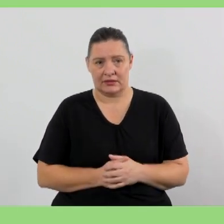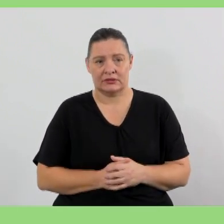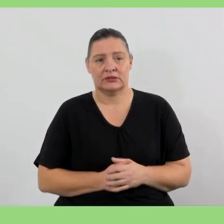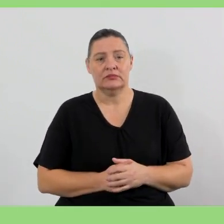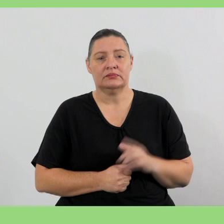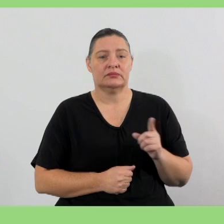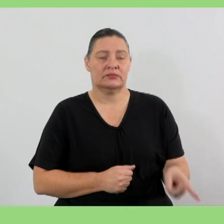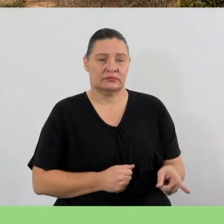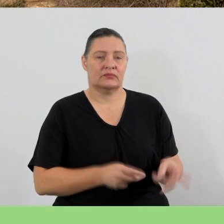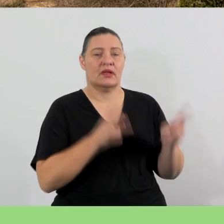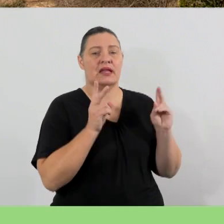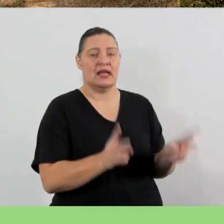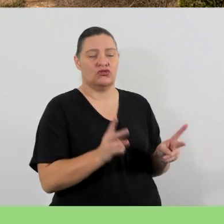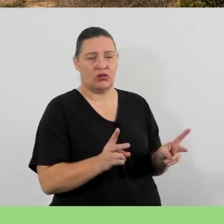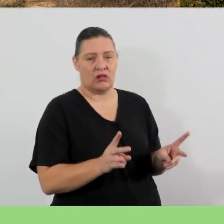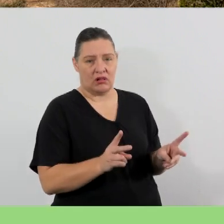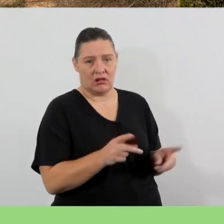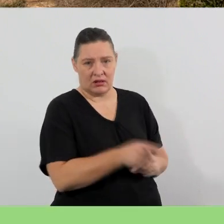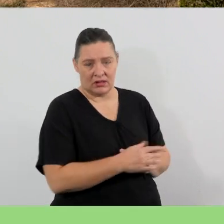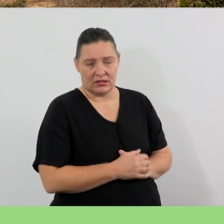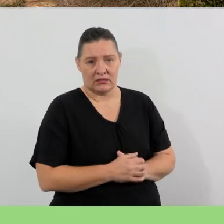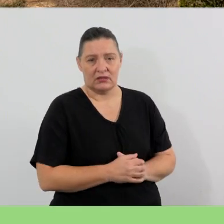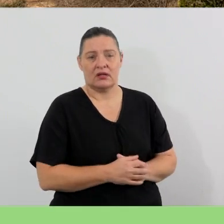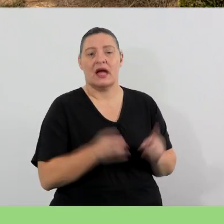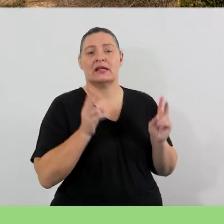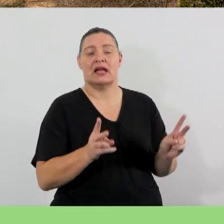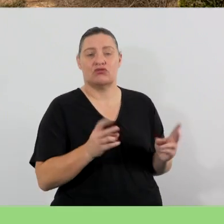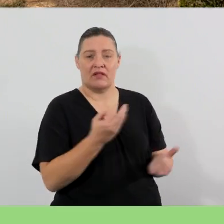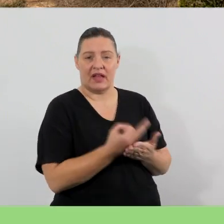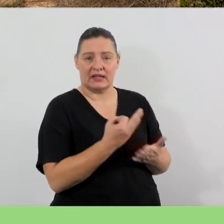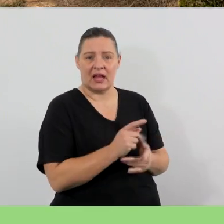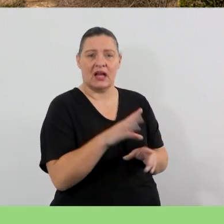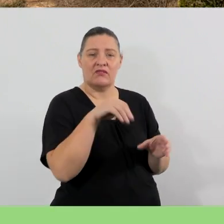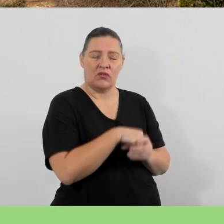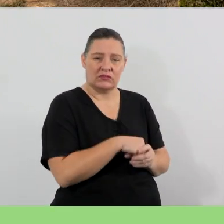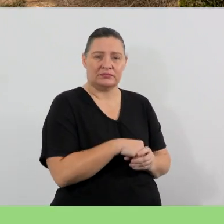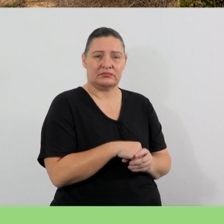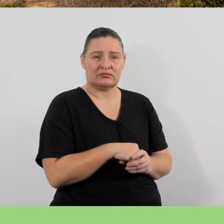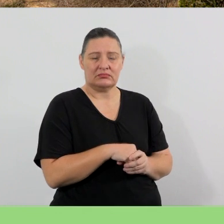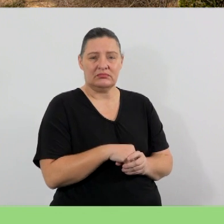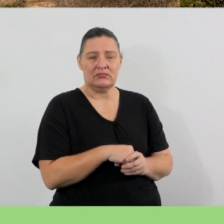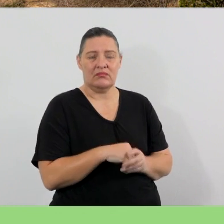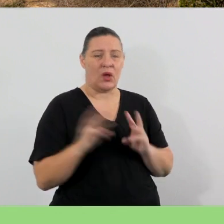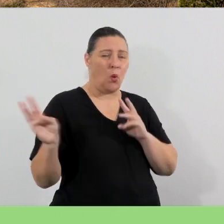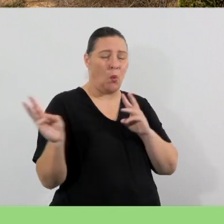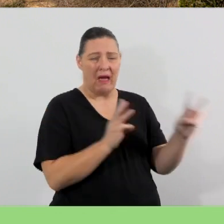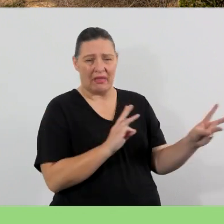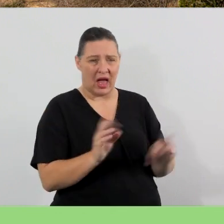So we are going to go to natural factors. Natural factors include extreme